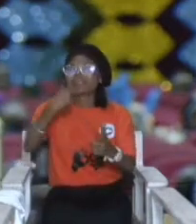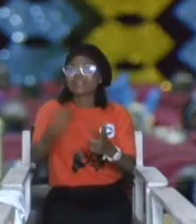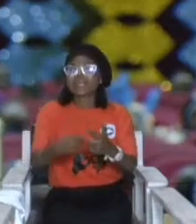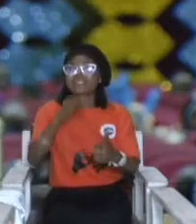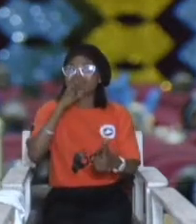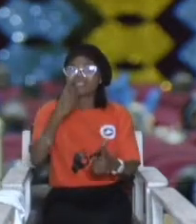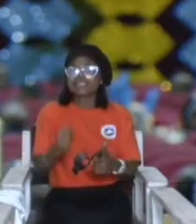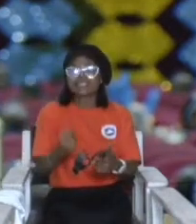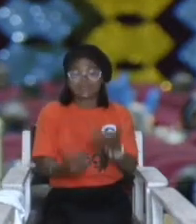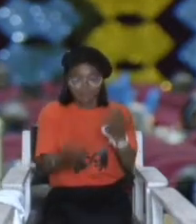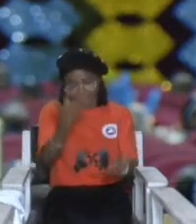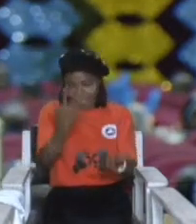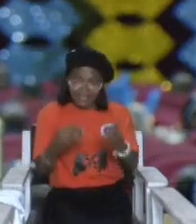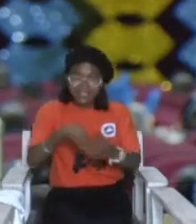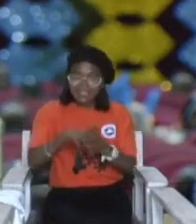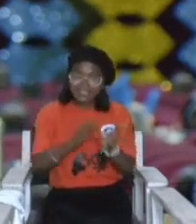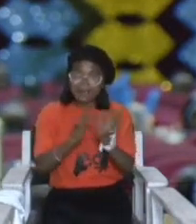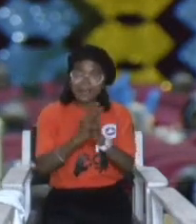the scriptures,